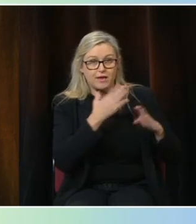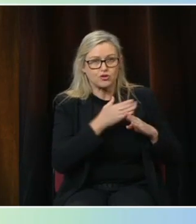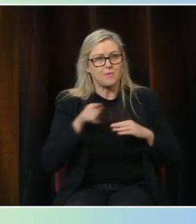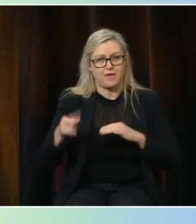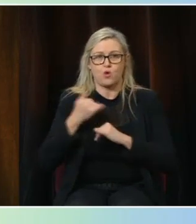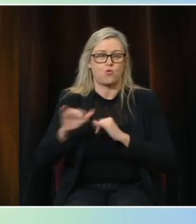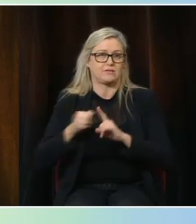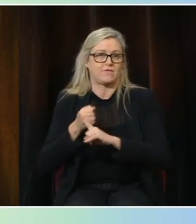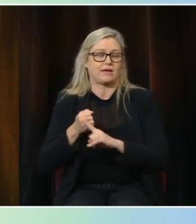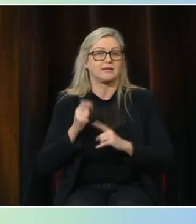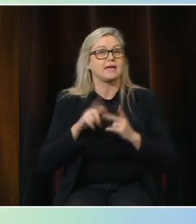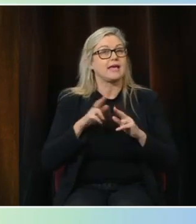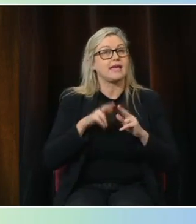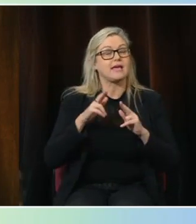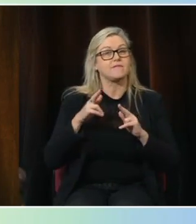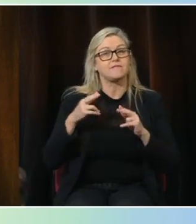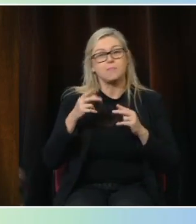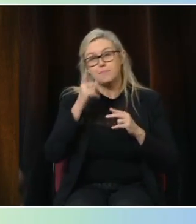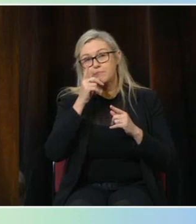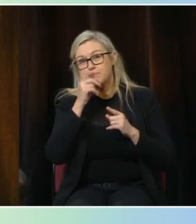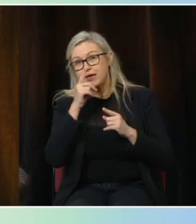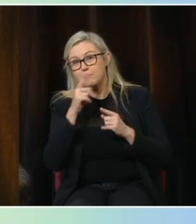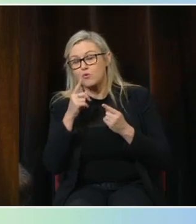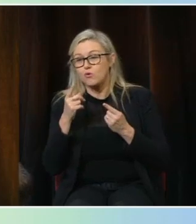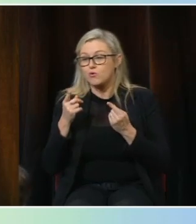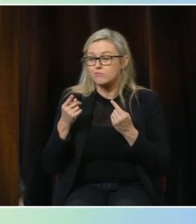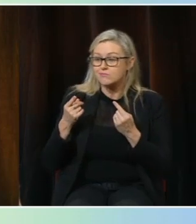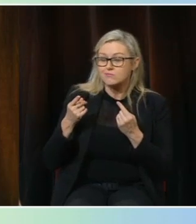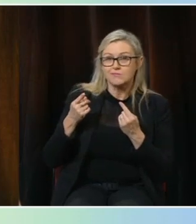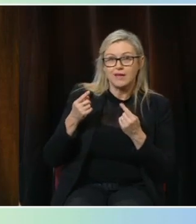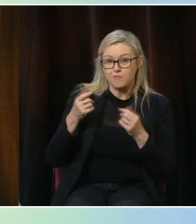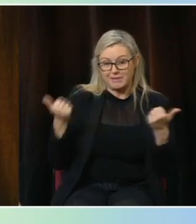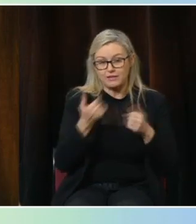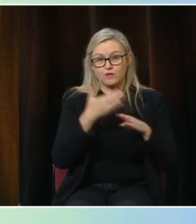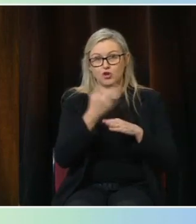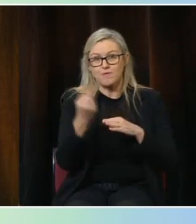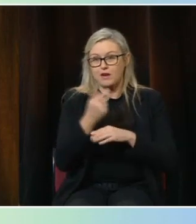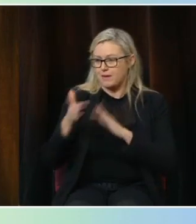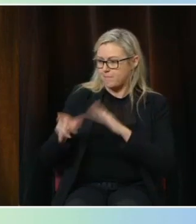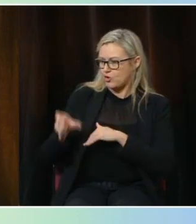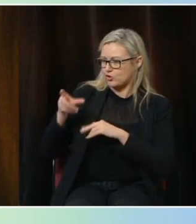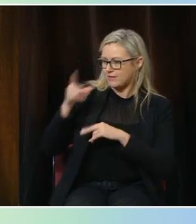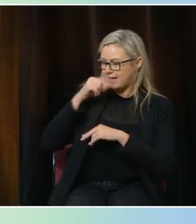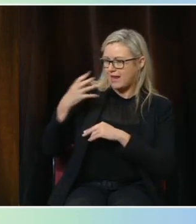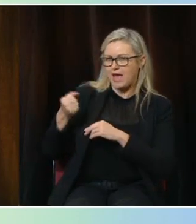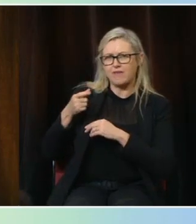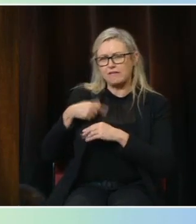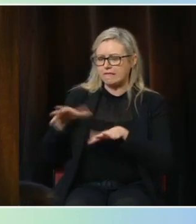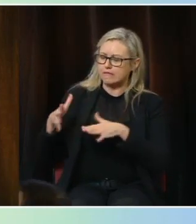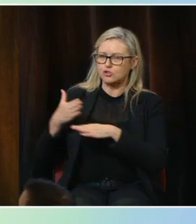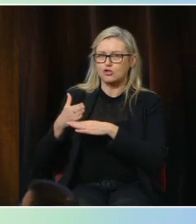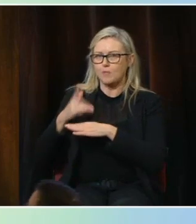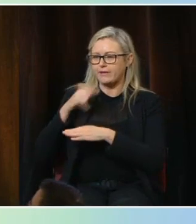unemployment is lower it lowers the cost of leaving a bad job and finding a better one it's good for workers but it's also good for